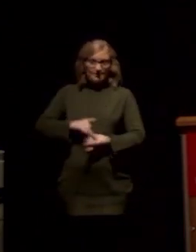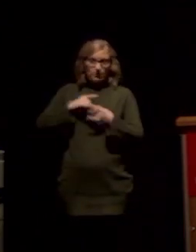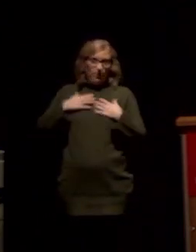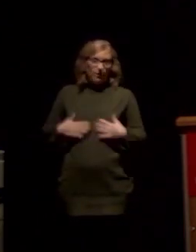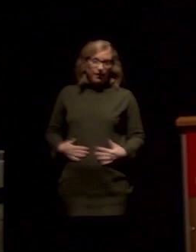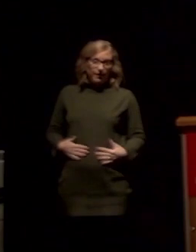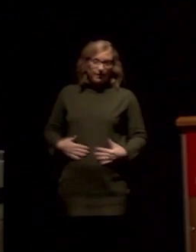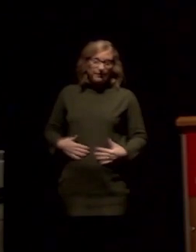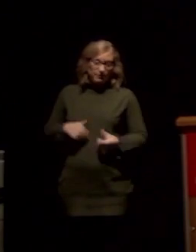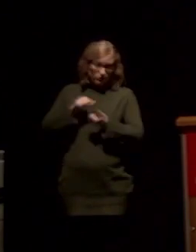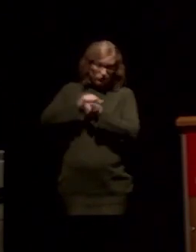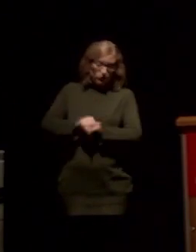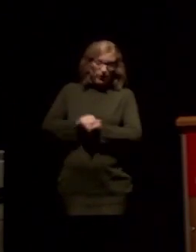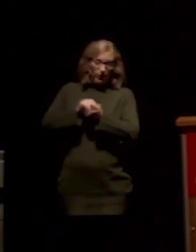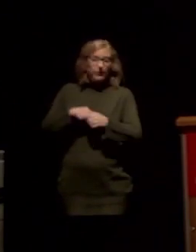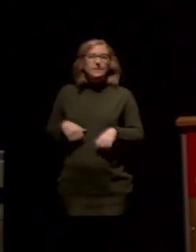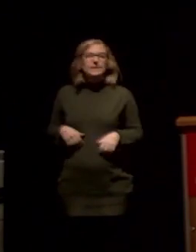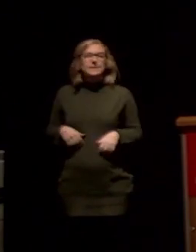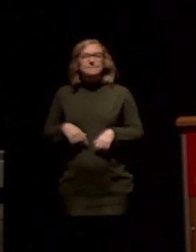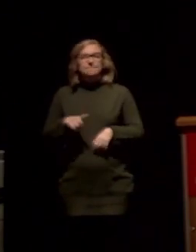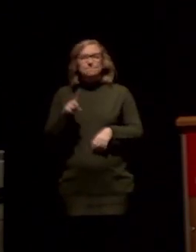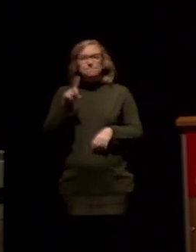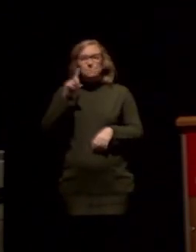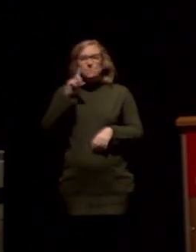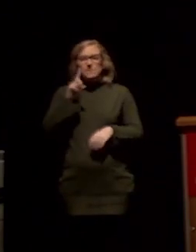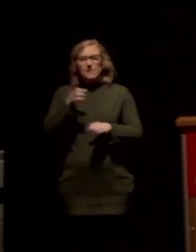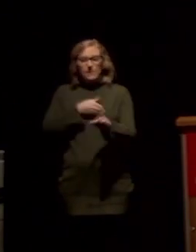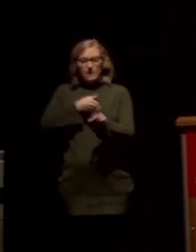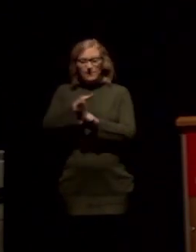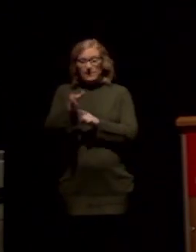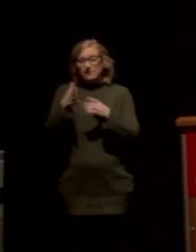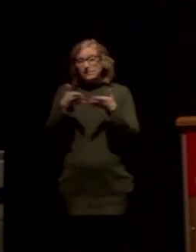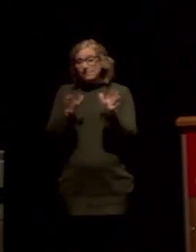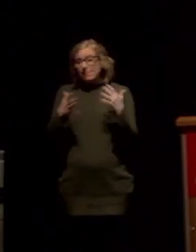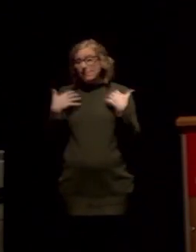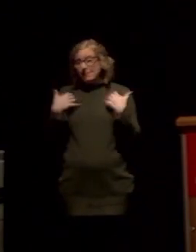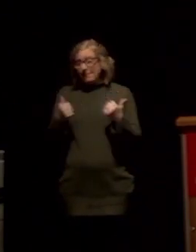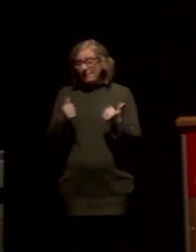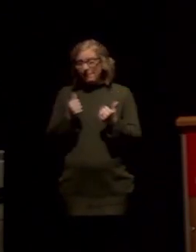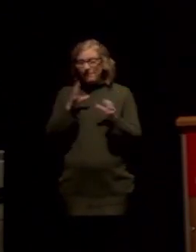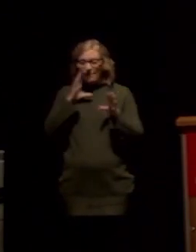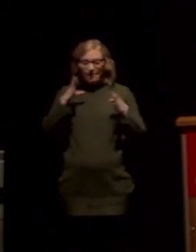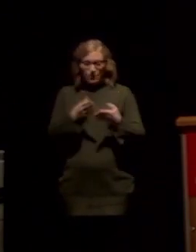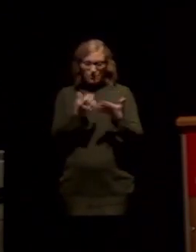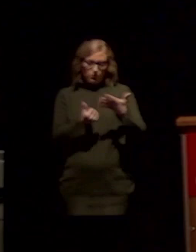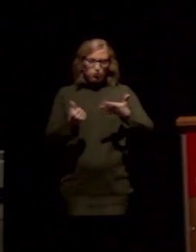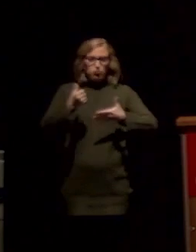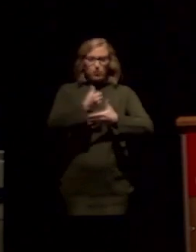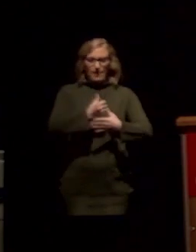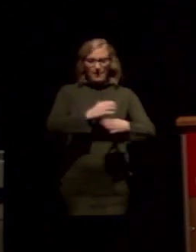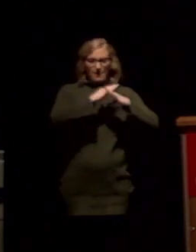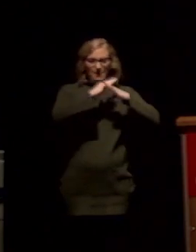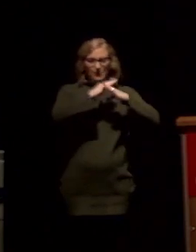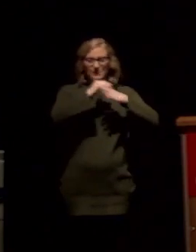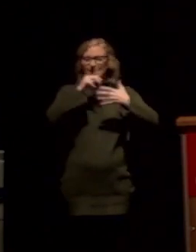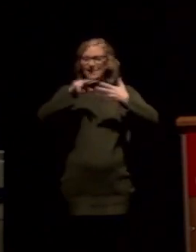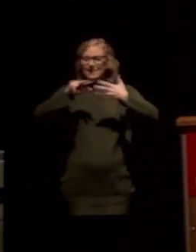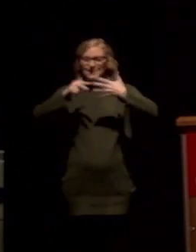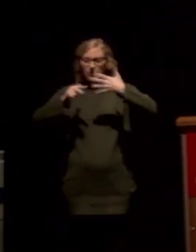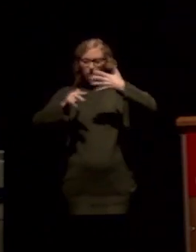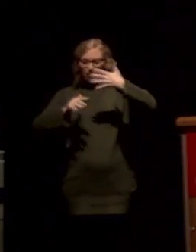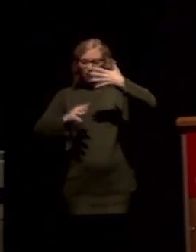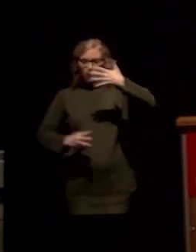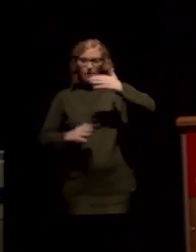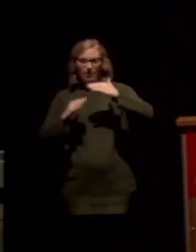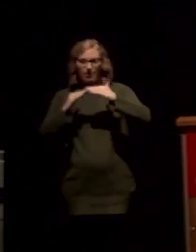I also think in the field of public health that the focus has been on primary prevention and not secondary and tertiary. But yet those are